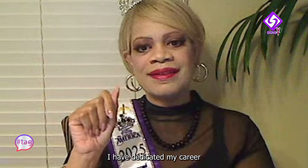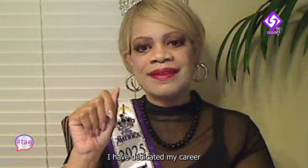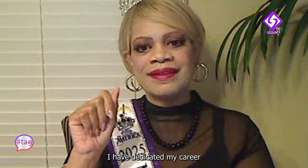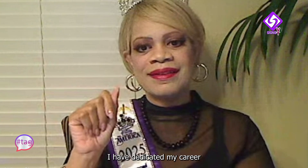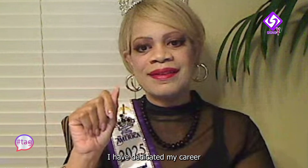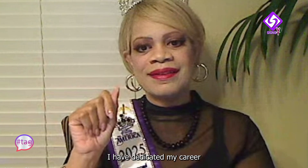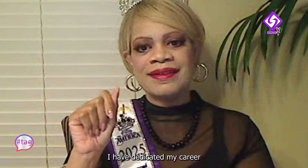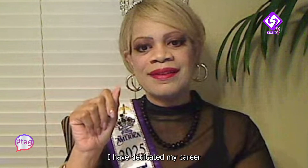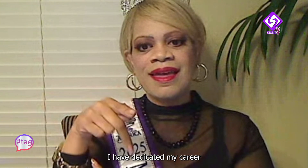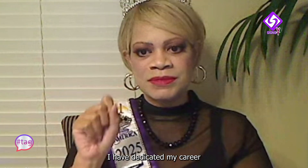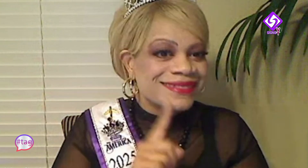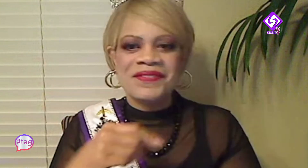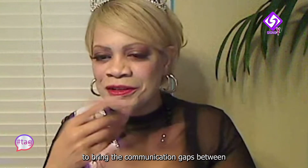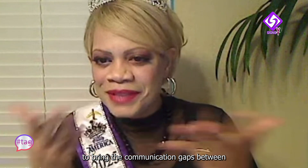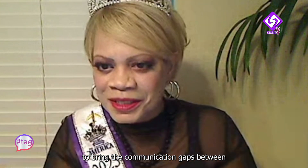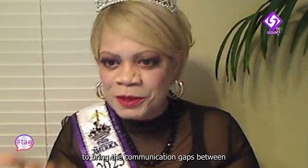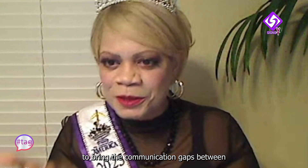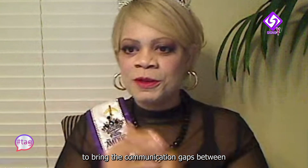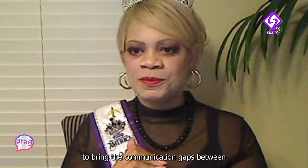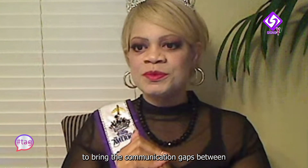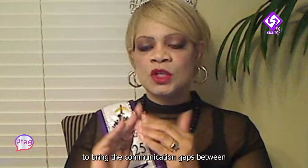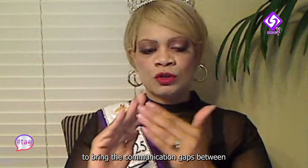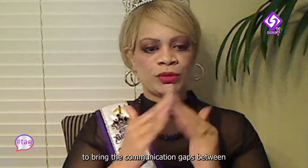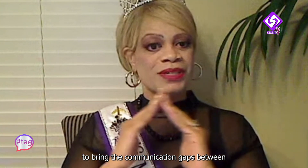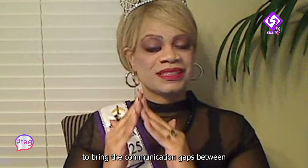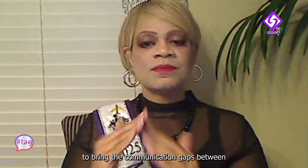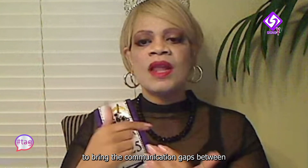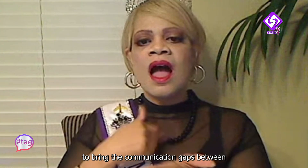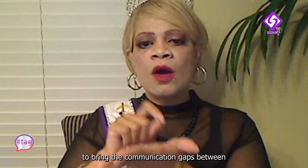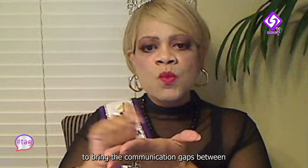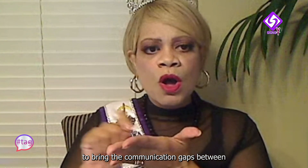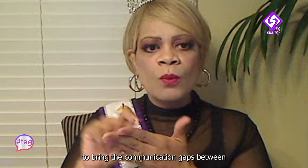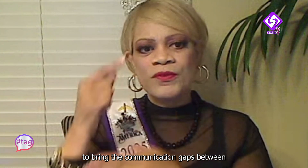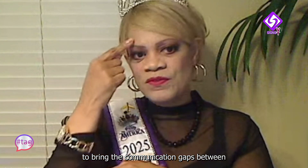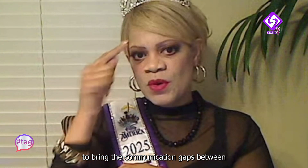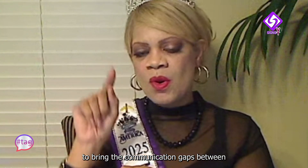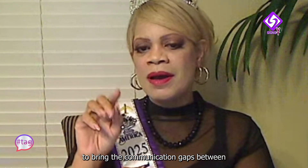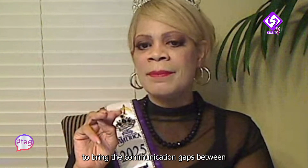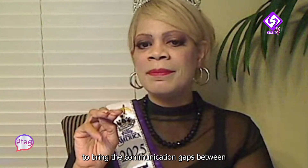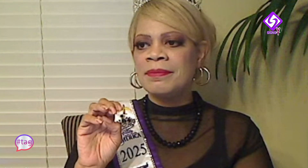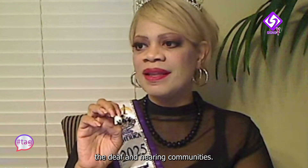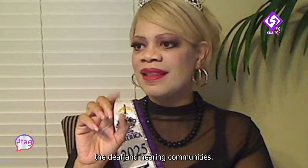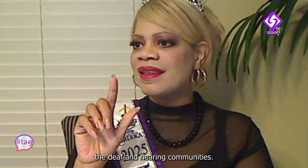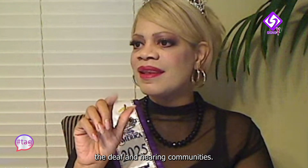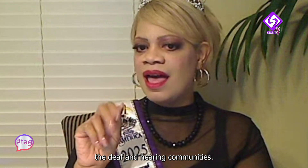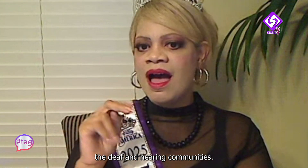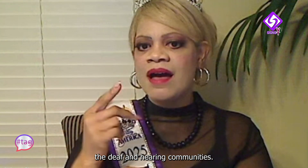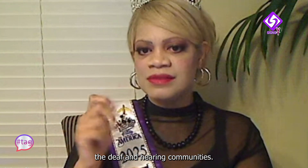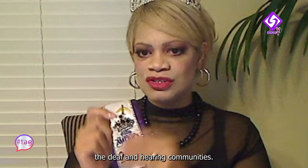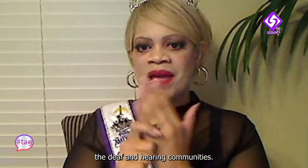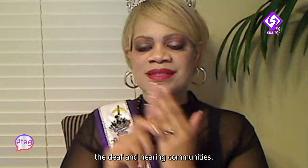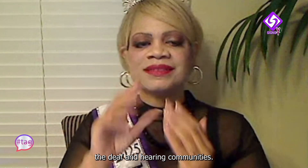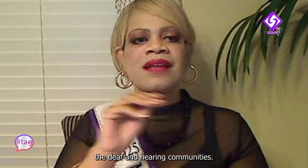I have dedicated my career to bring the communication gaps between the